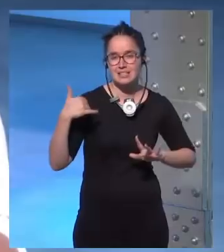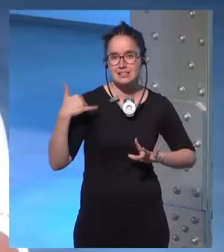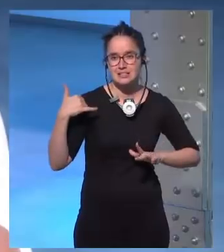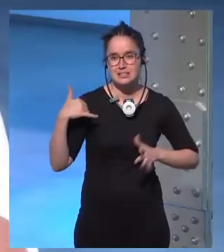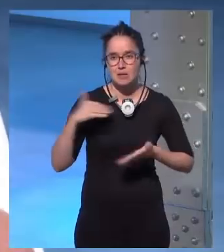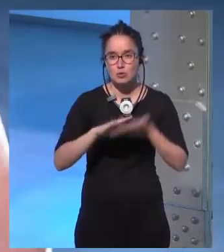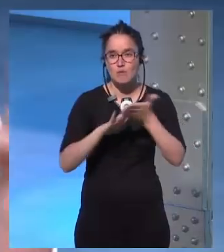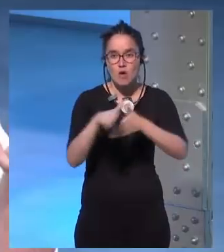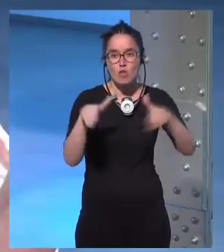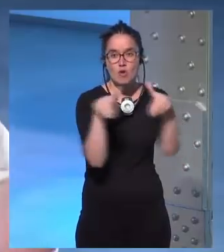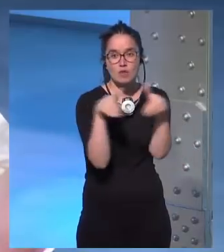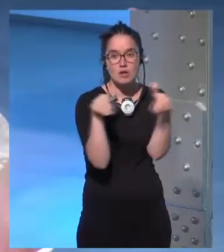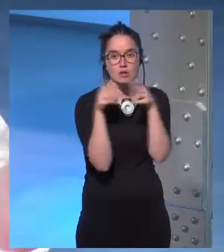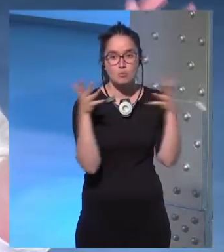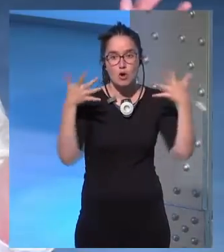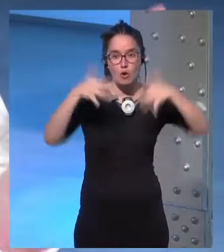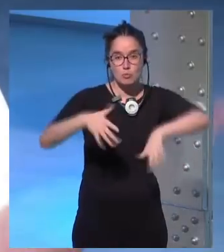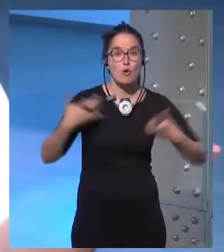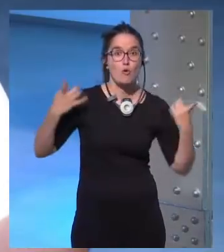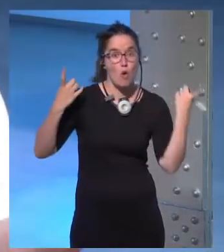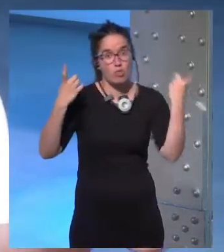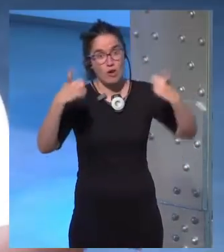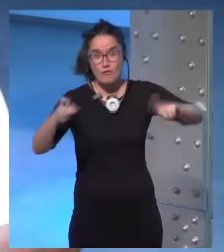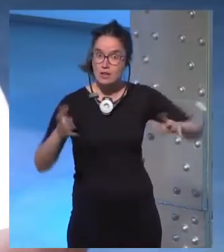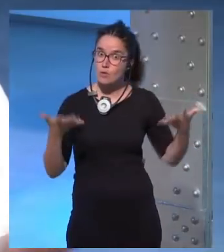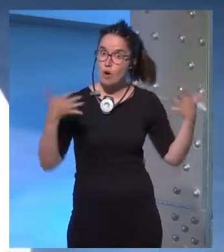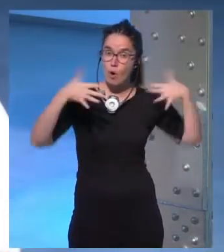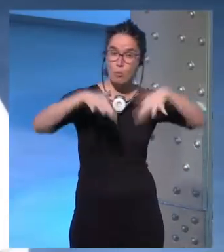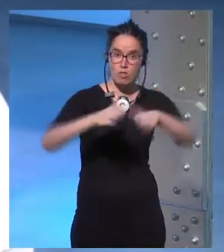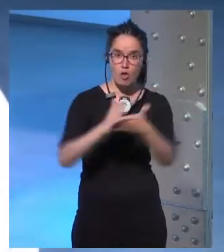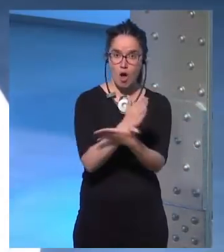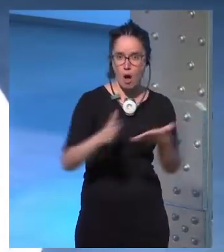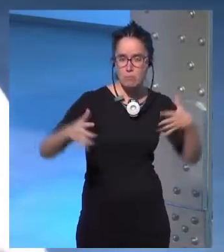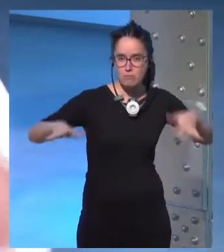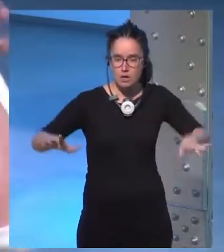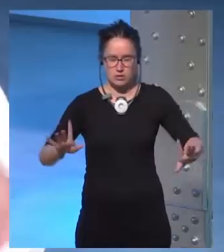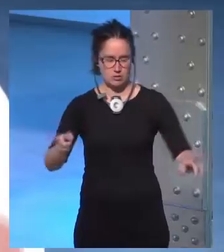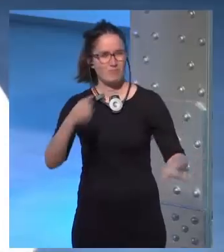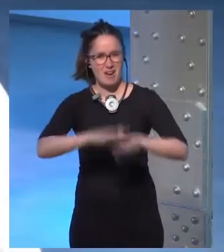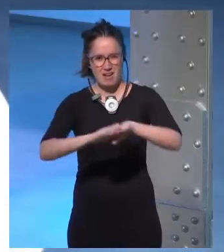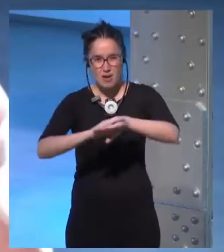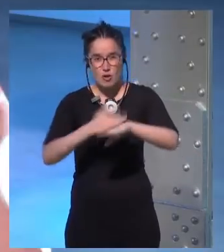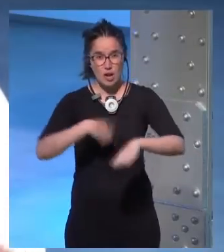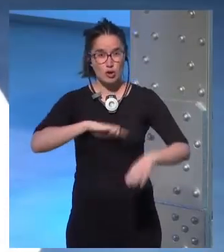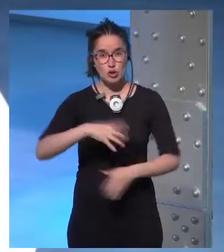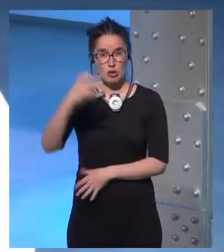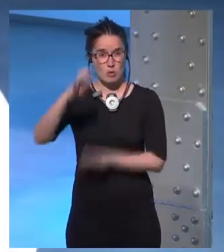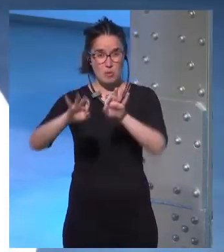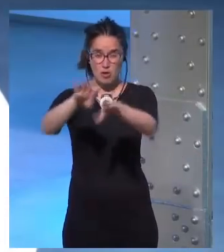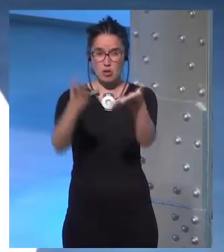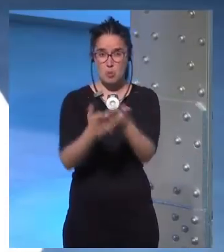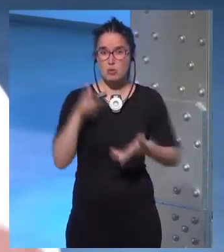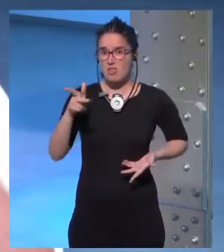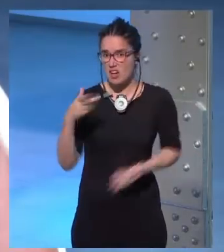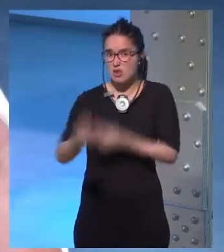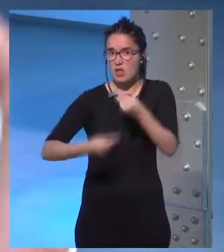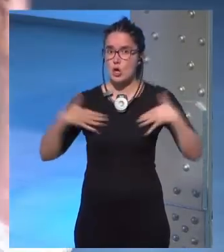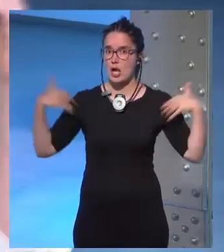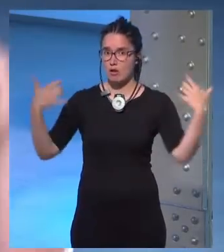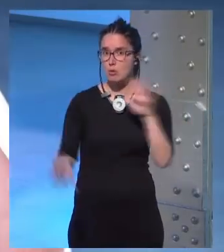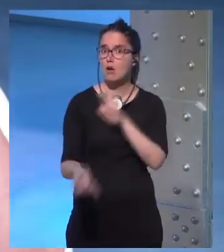the writers. Like, you're going to have to talk about women at some point. We make up more than half the world. So, yes, it's fine, obviously, to have those sorts of things. In